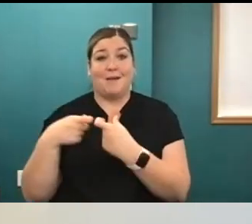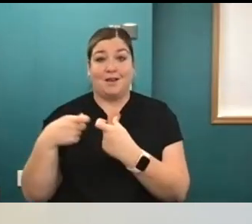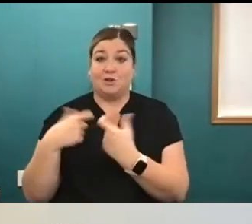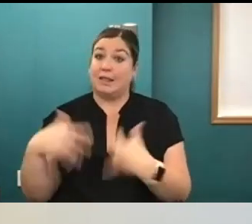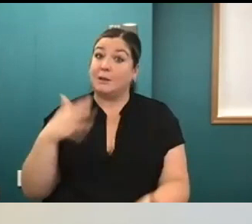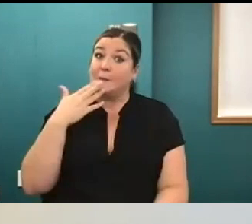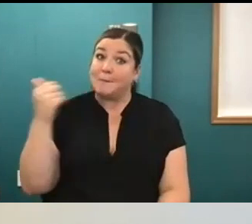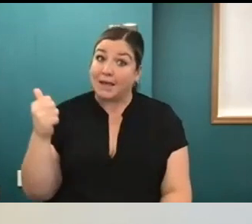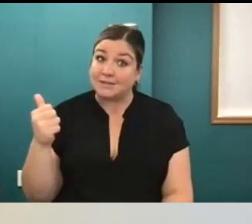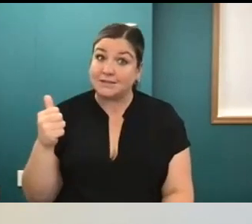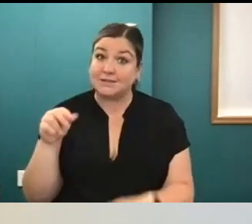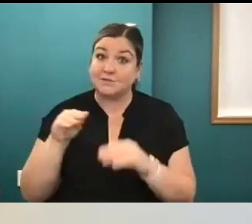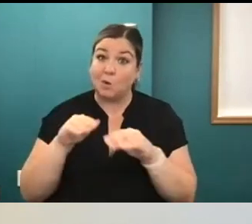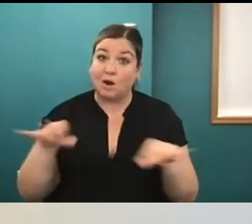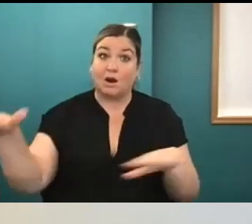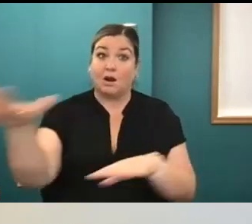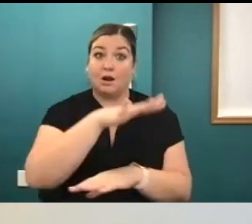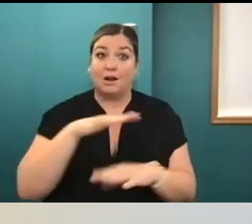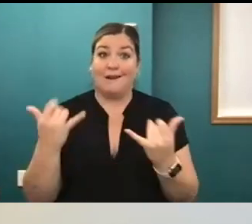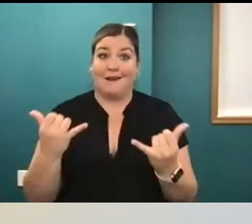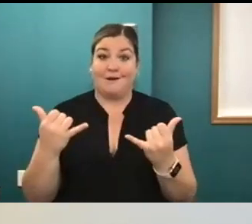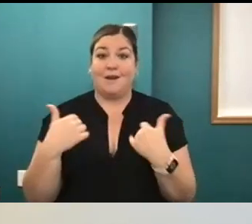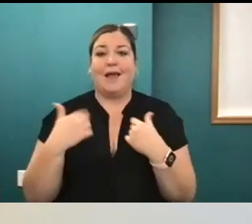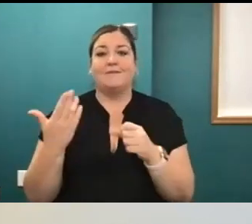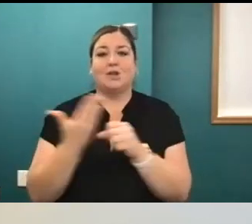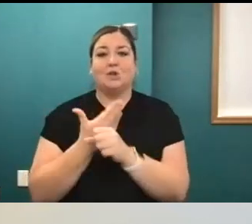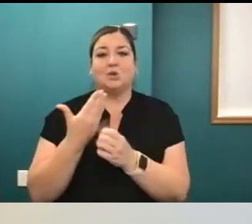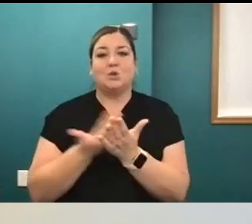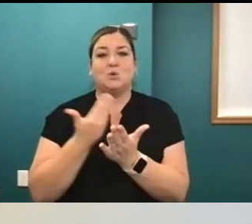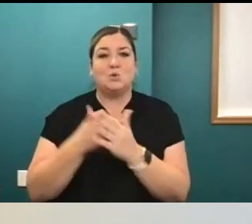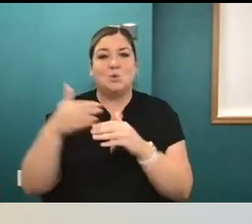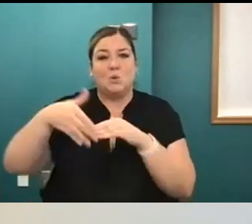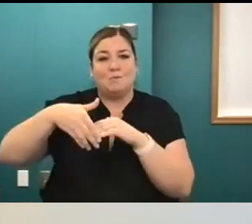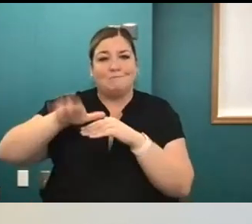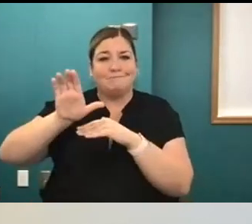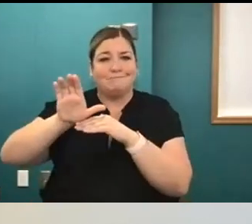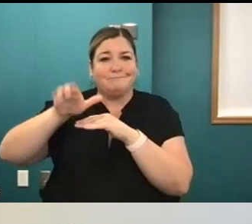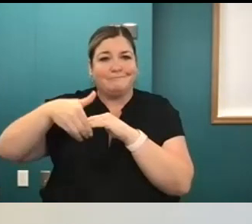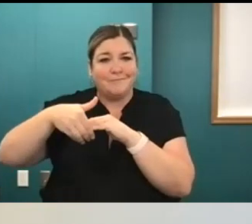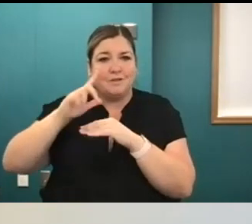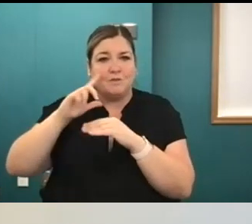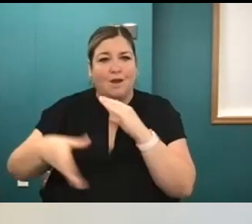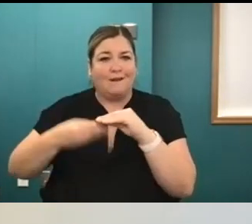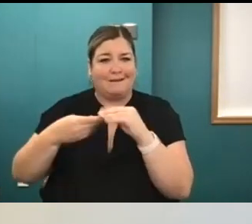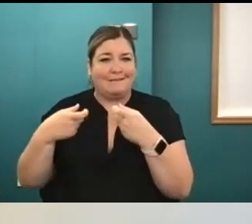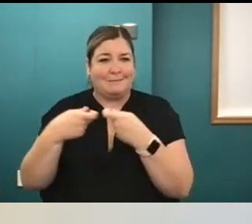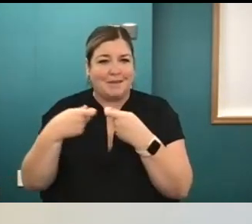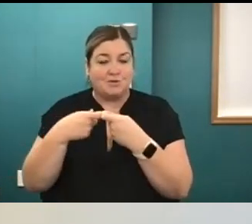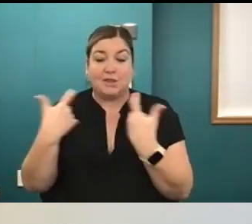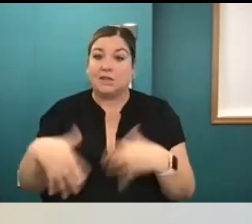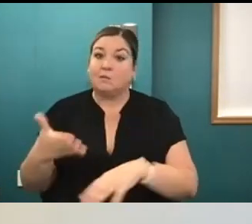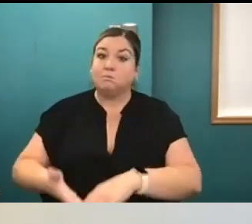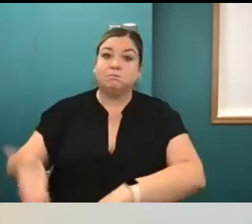currently. And it does have a new hinged battery door and retention attachment sites. These are huge improvements from the